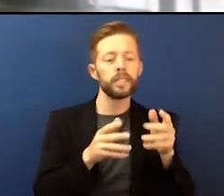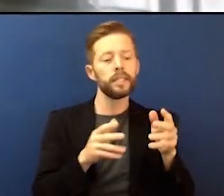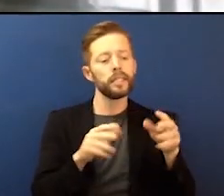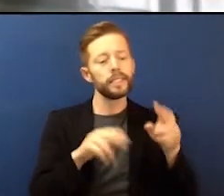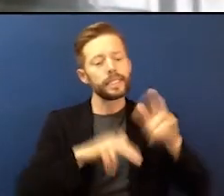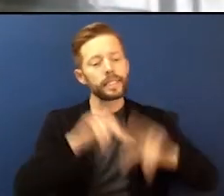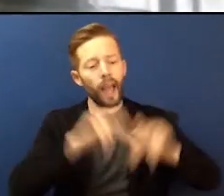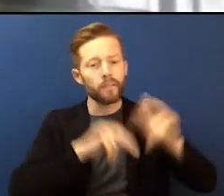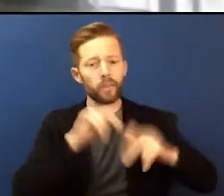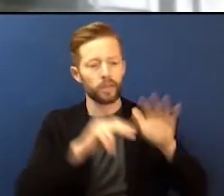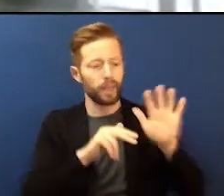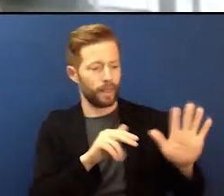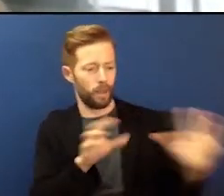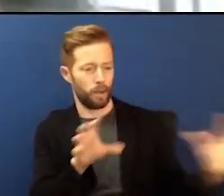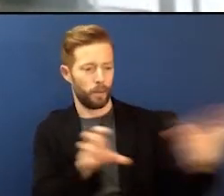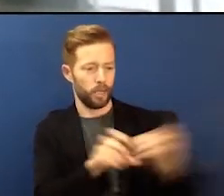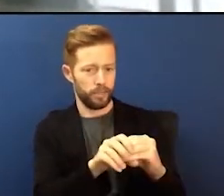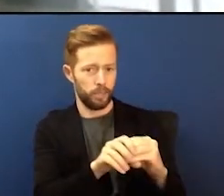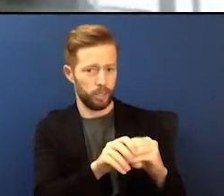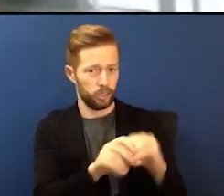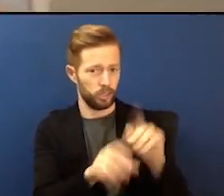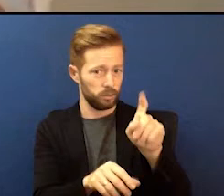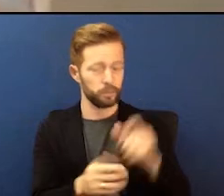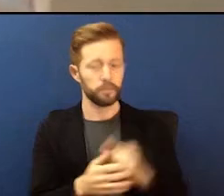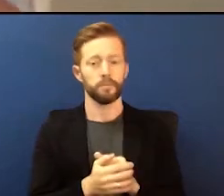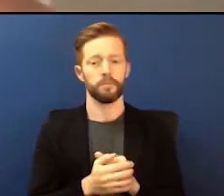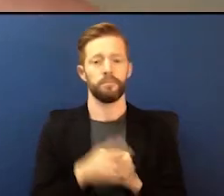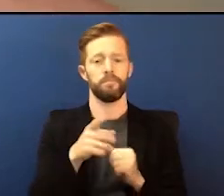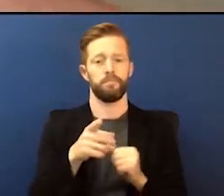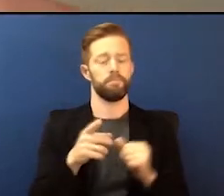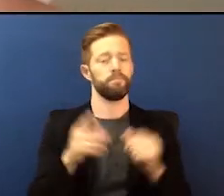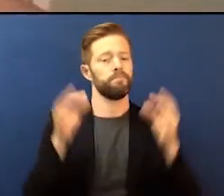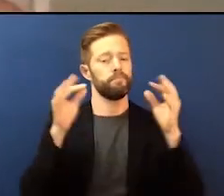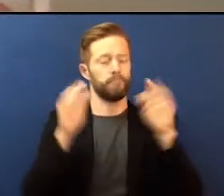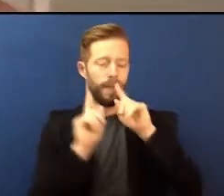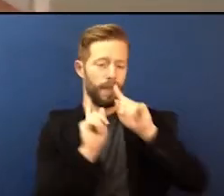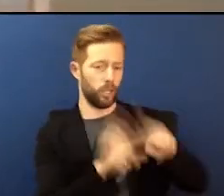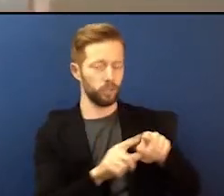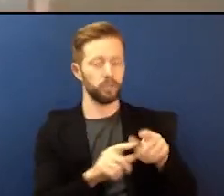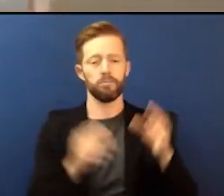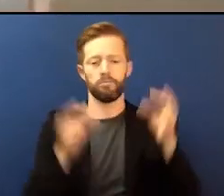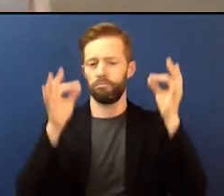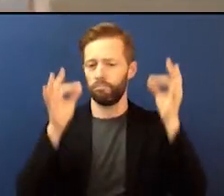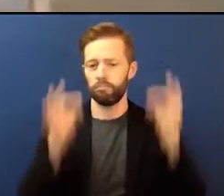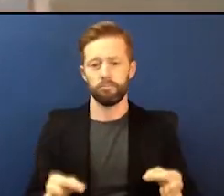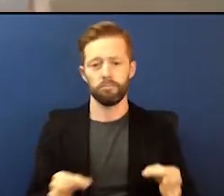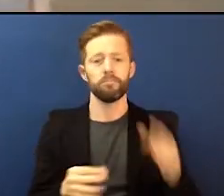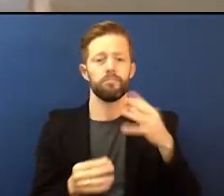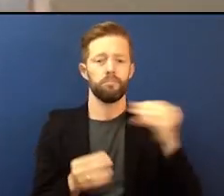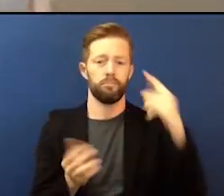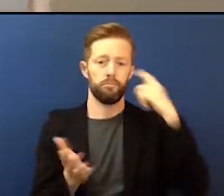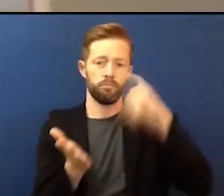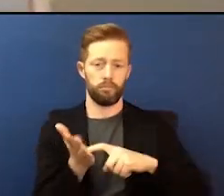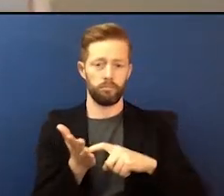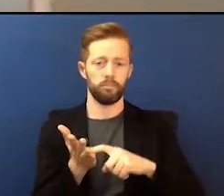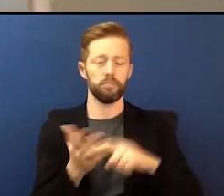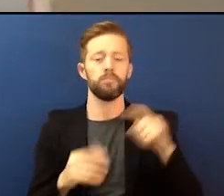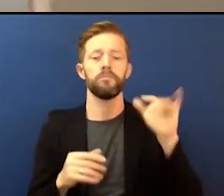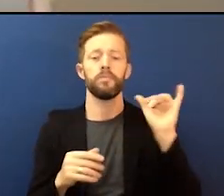and promote their participation? Absolutely. I mean, I think that recognizing that that's